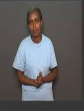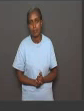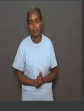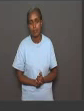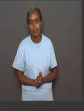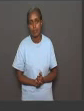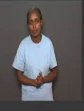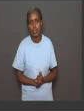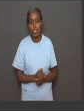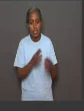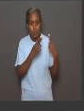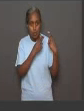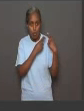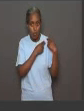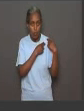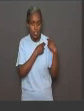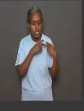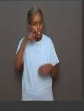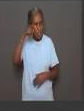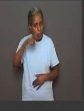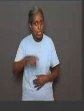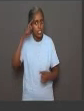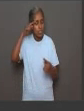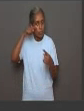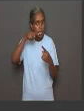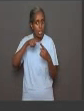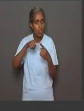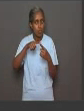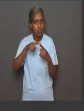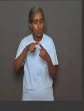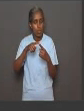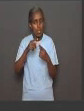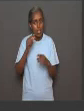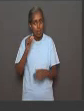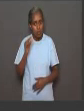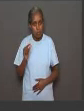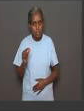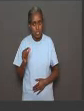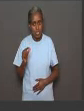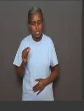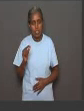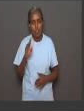The officers must plan to accommodate at least